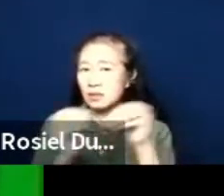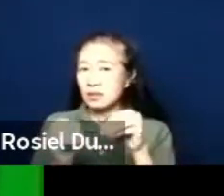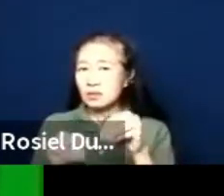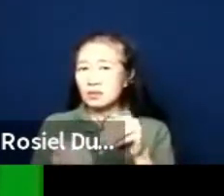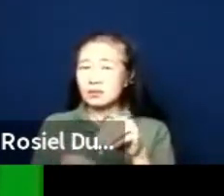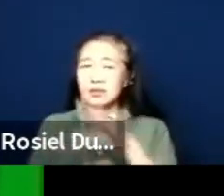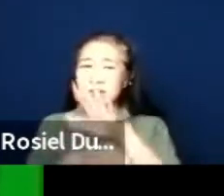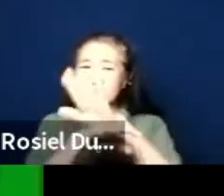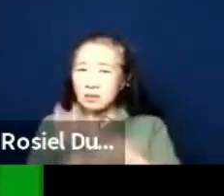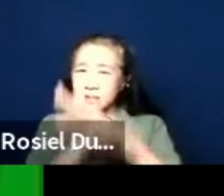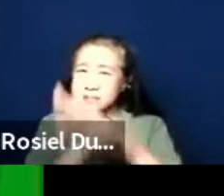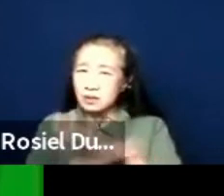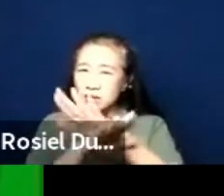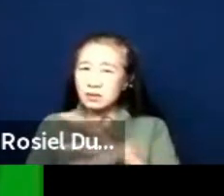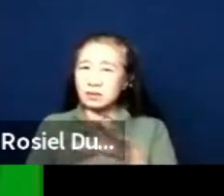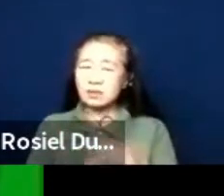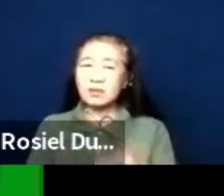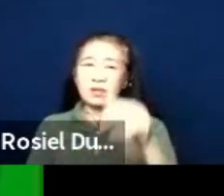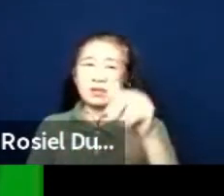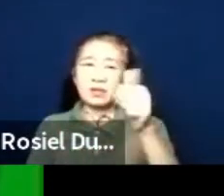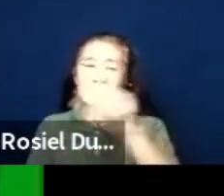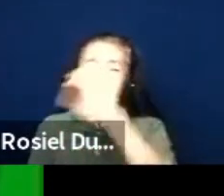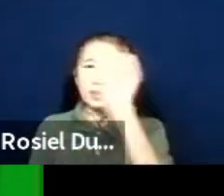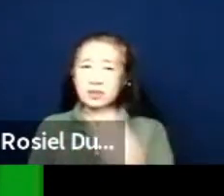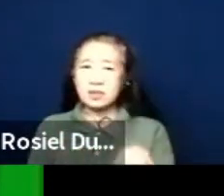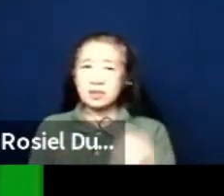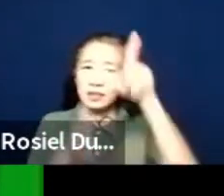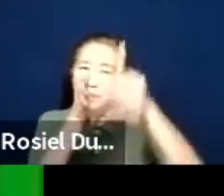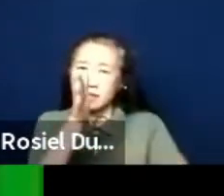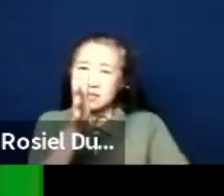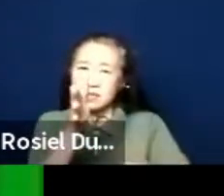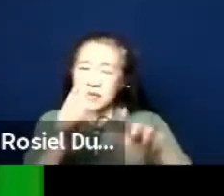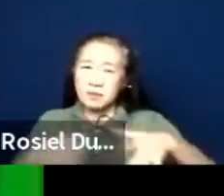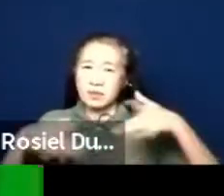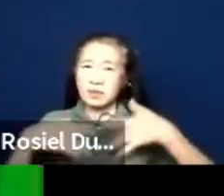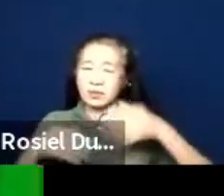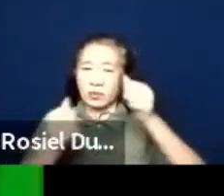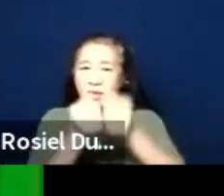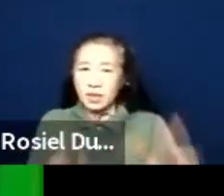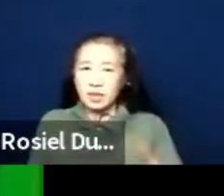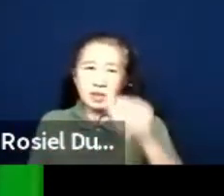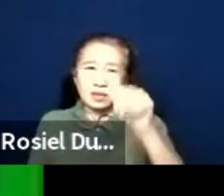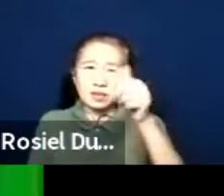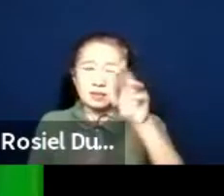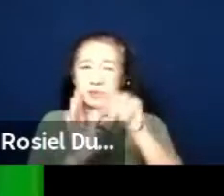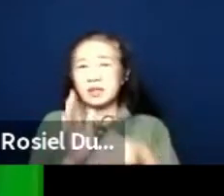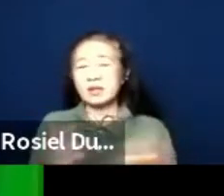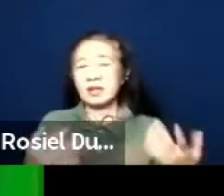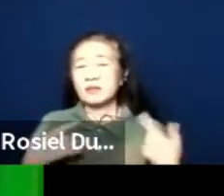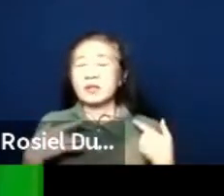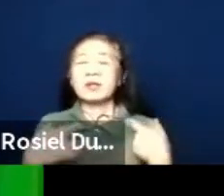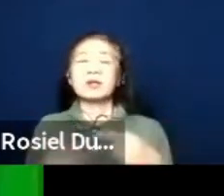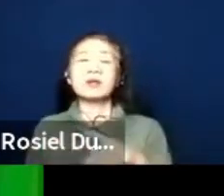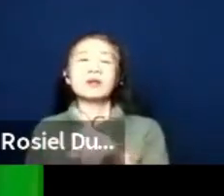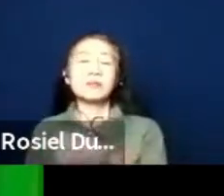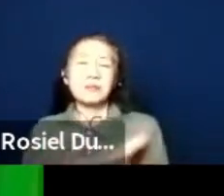is not performed, there's a 10% less chance of survival. So within 10 minutes, you have a 100% chance of pretty much